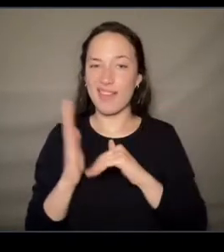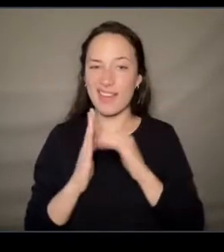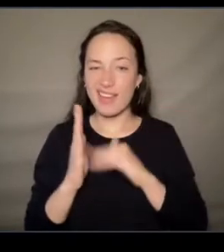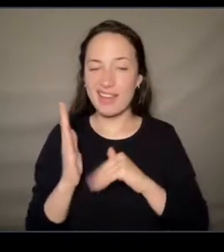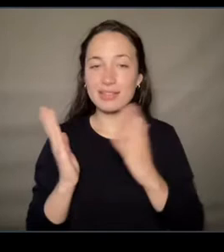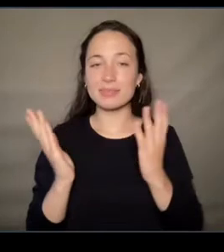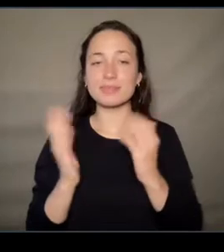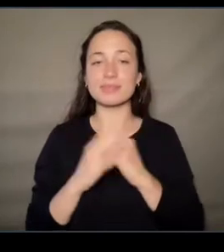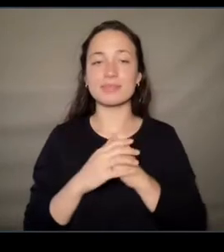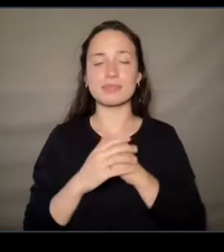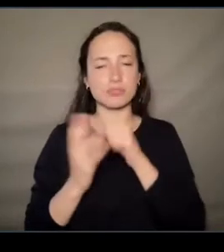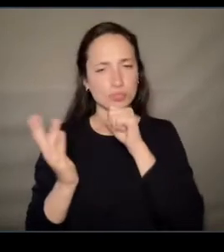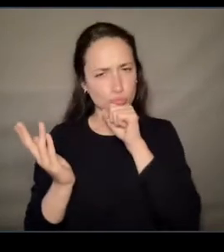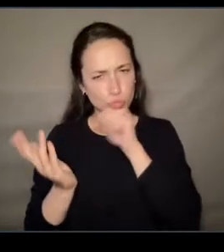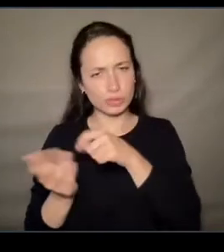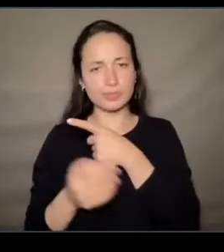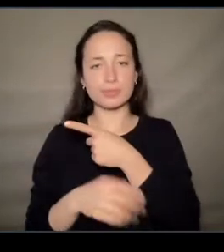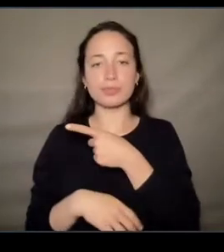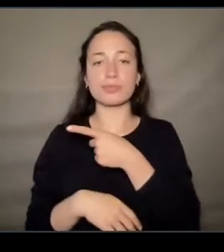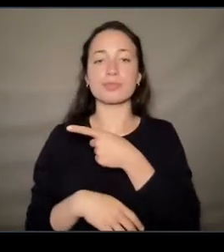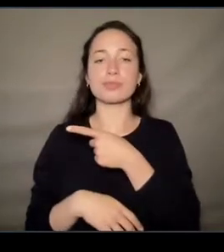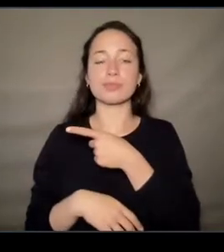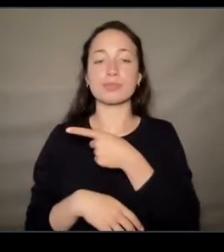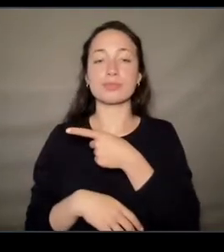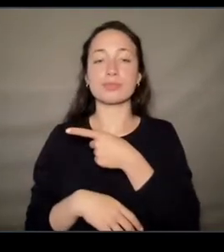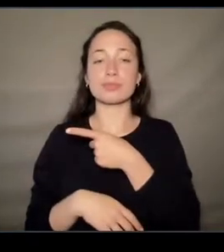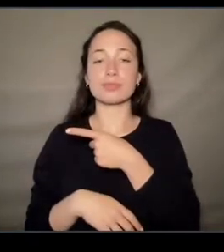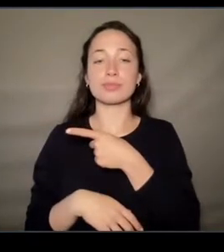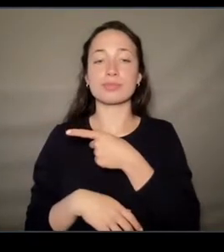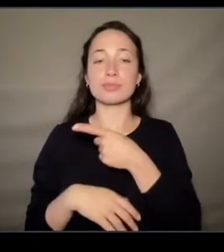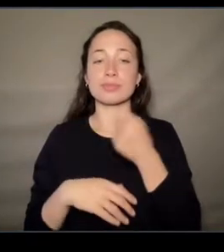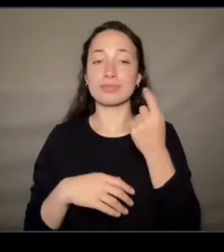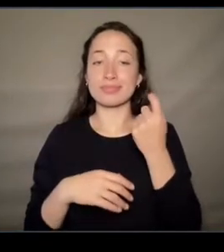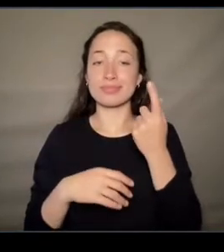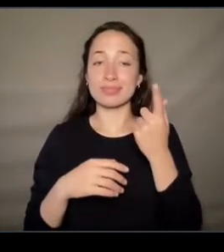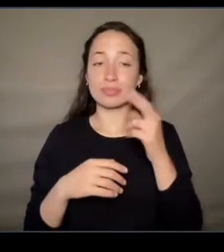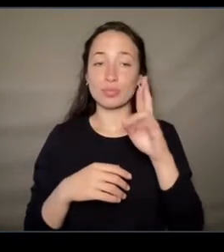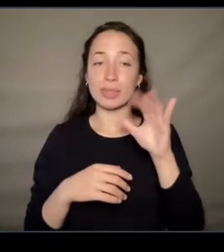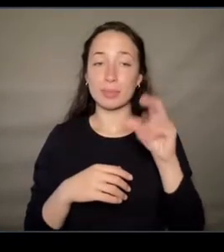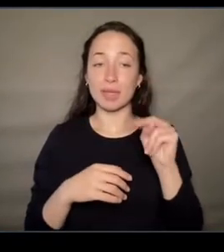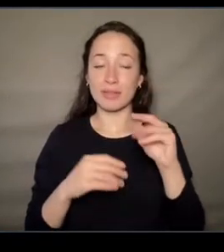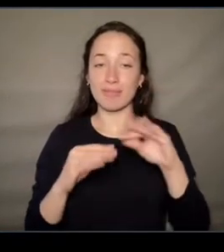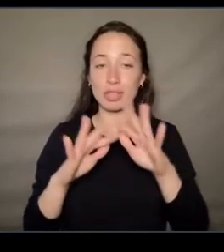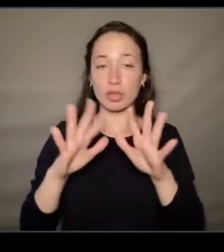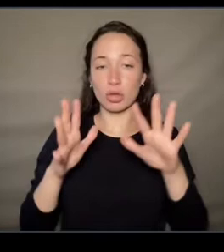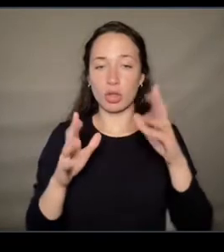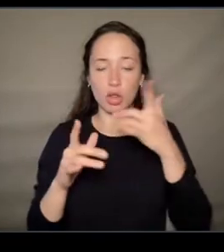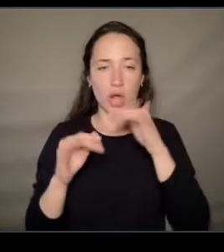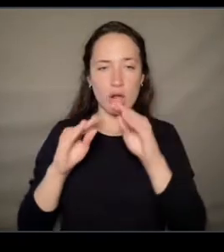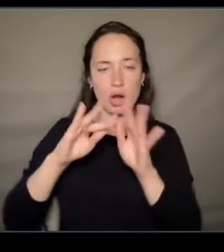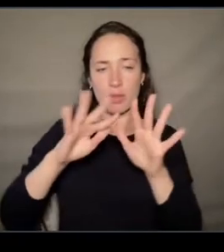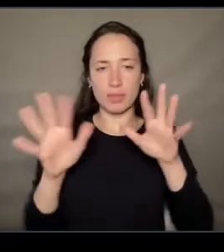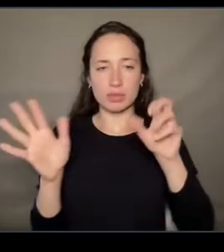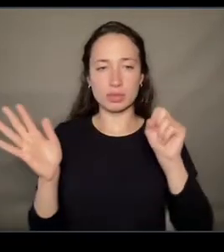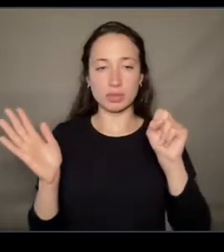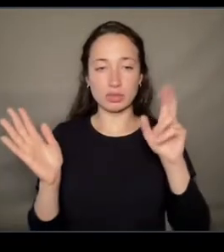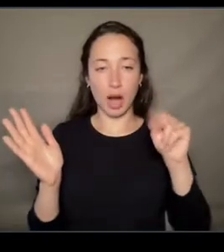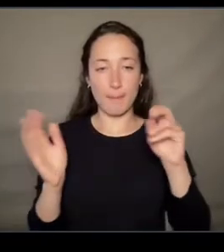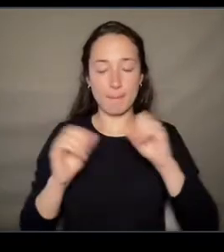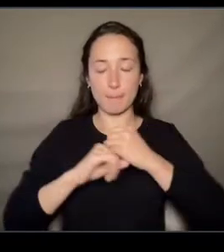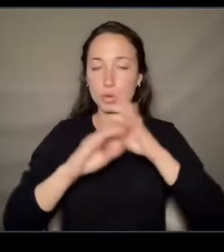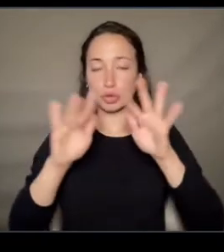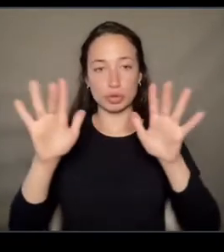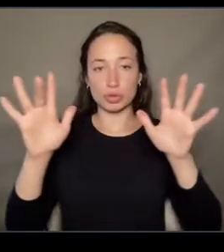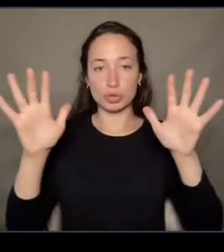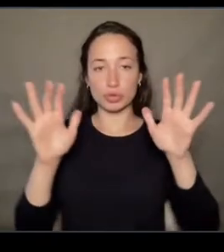using veneer almost like paint. I love this mahogany ribbon figure, arranging it in a